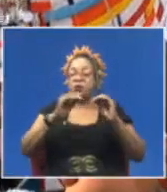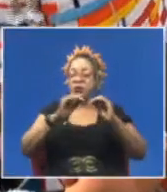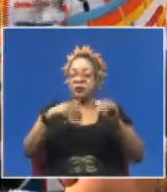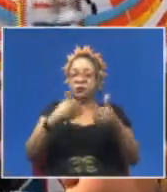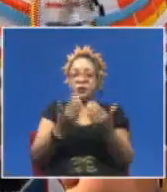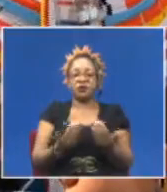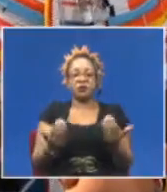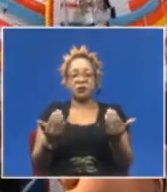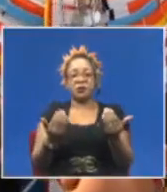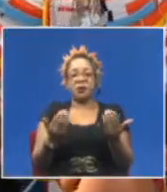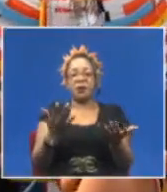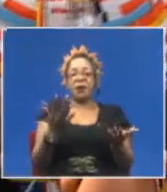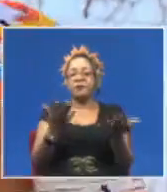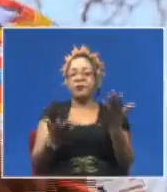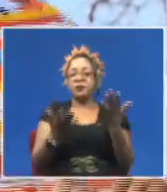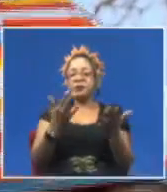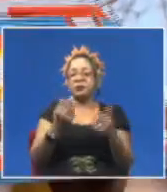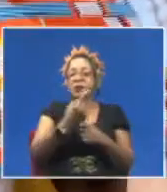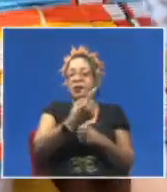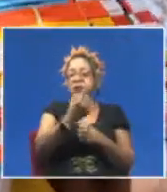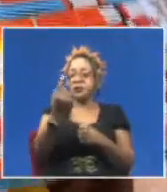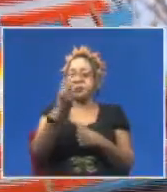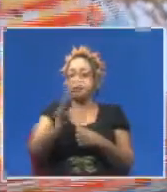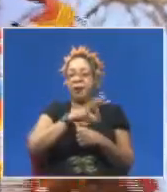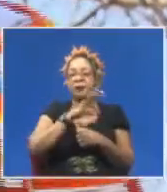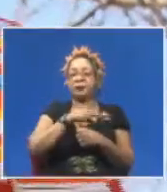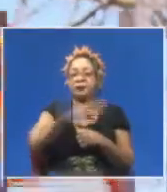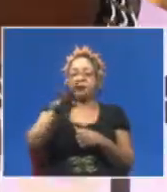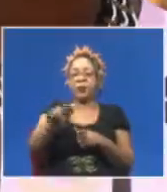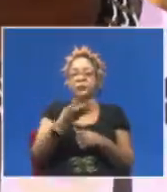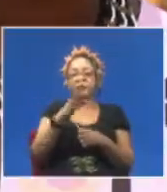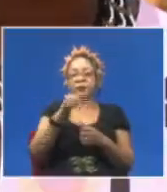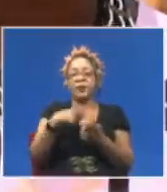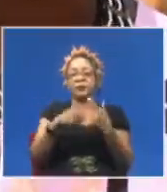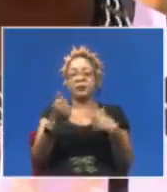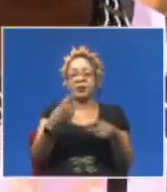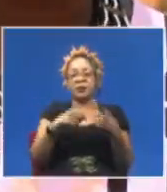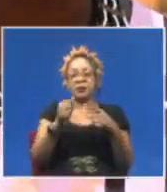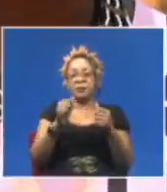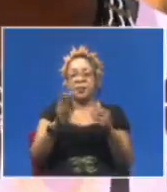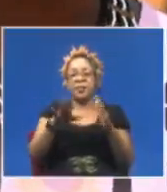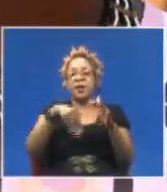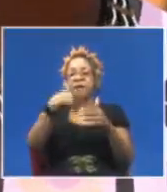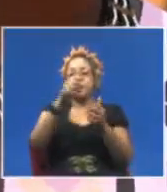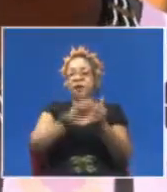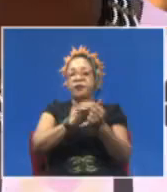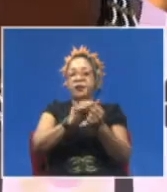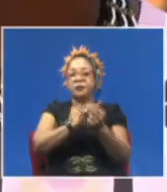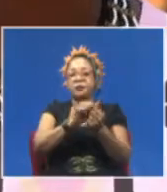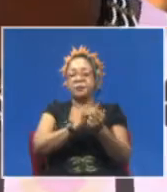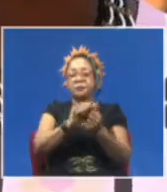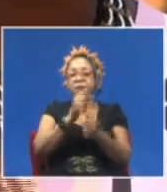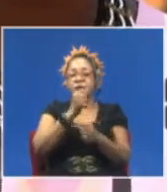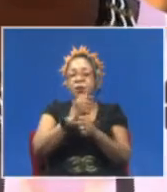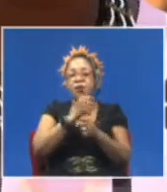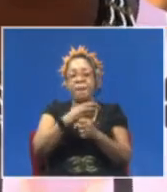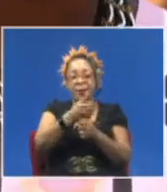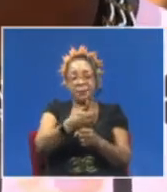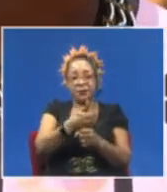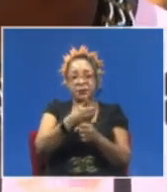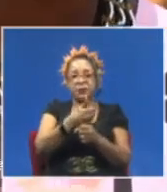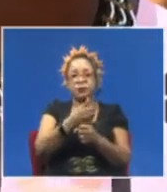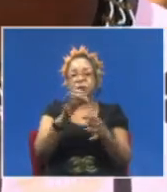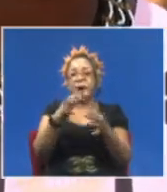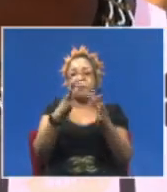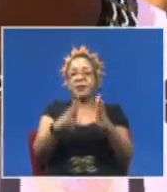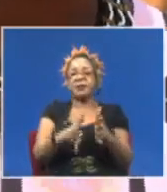On average, each woman earns 5,000 shillings per week from the sales. So every Friday, a payment is done to the star bidder,